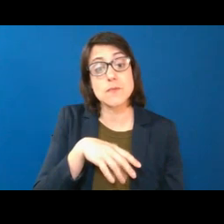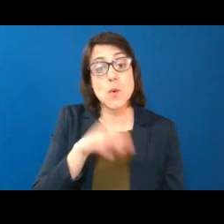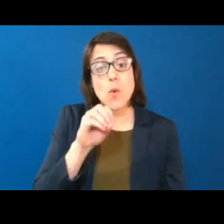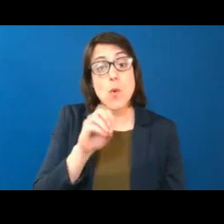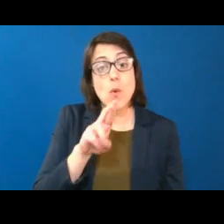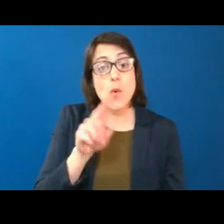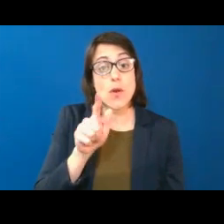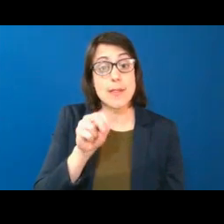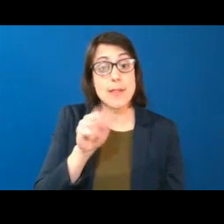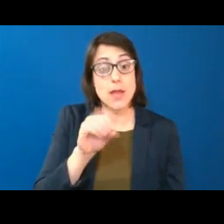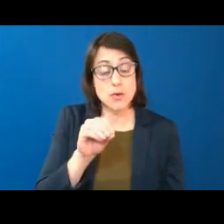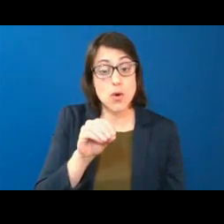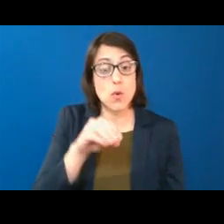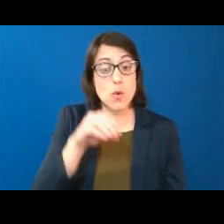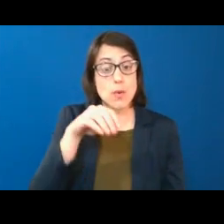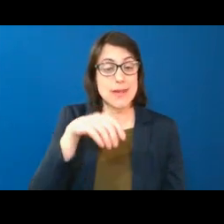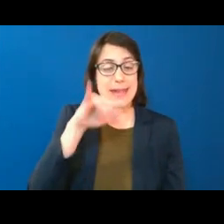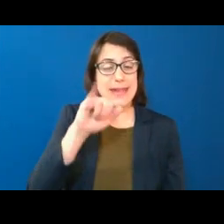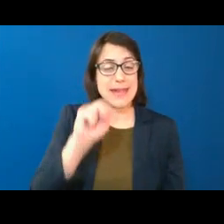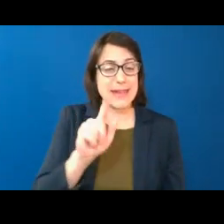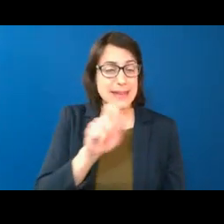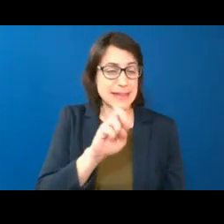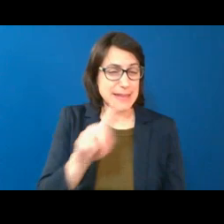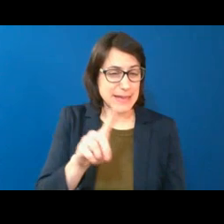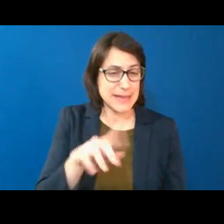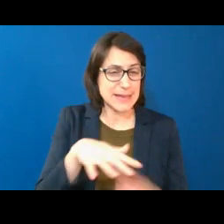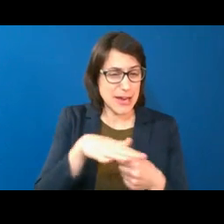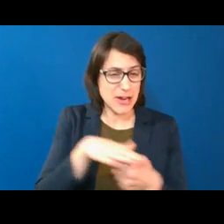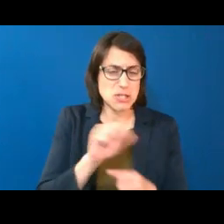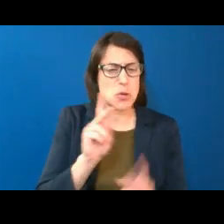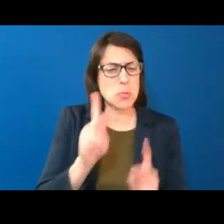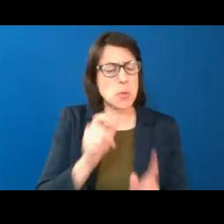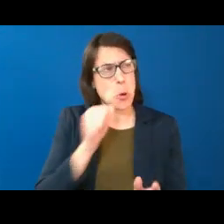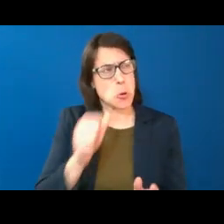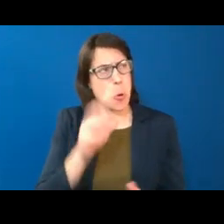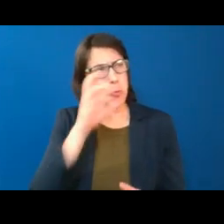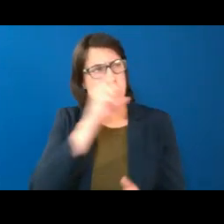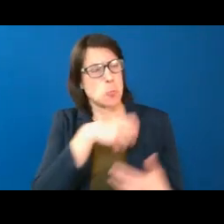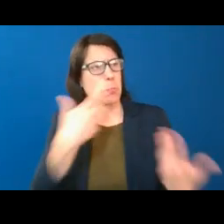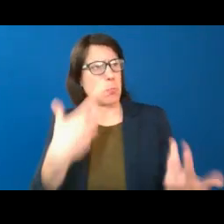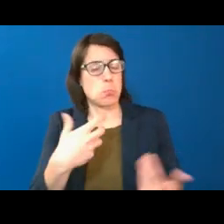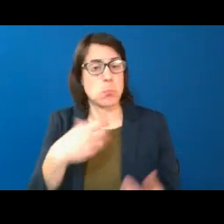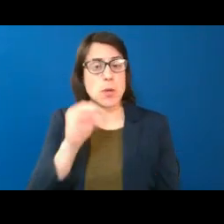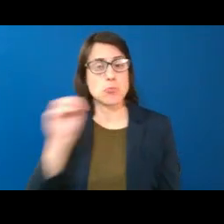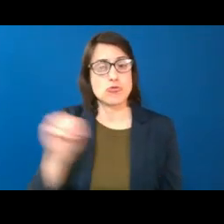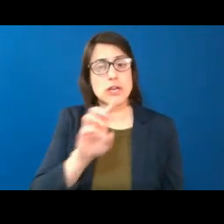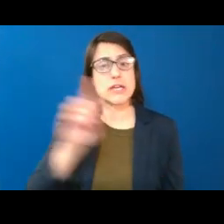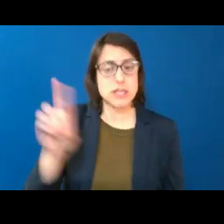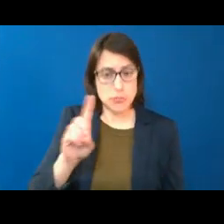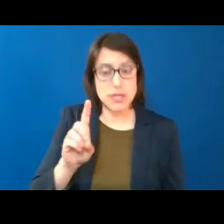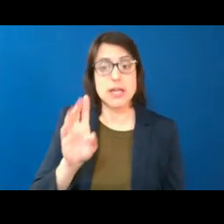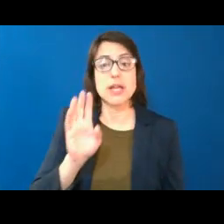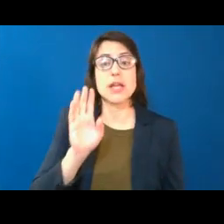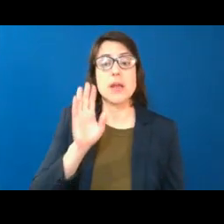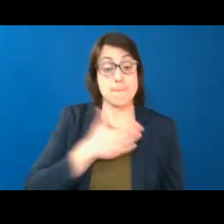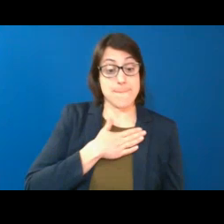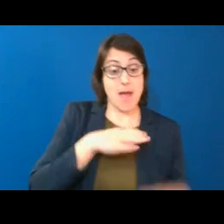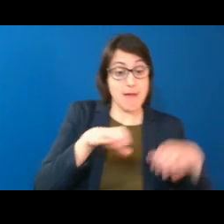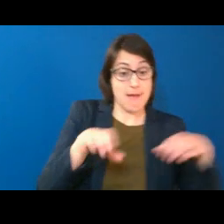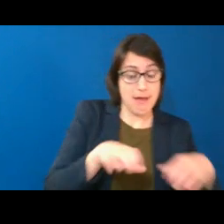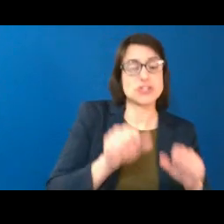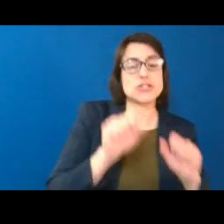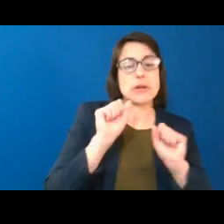usually connecting marine debris with their actions, and they're not making that connection to the ocean. And that's why we kind of